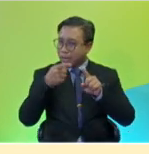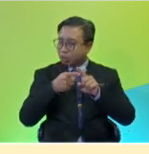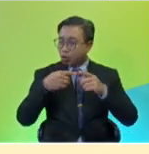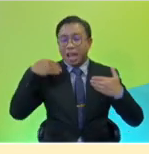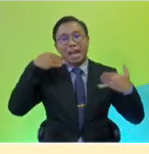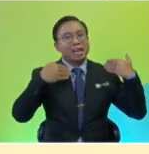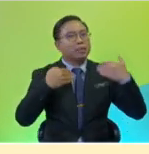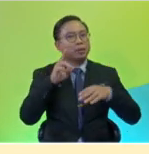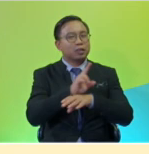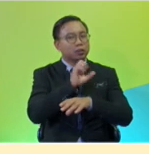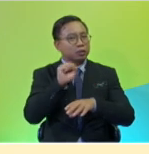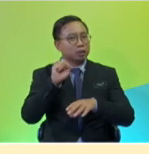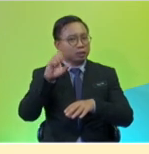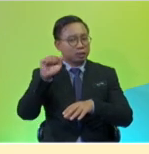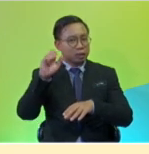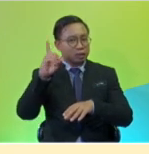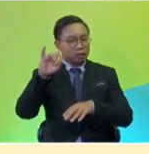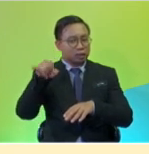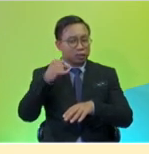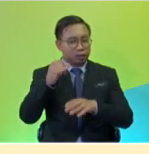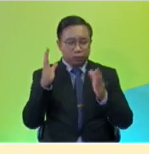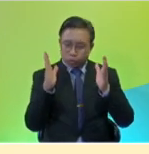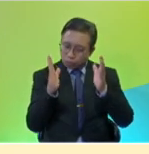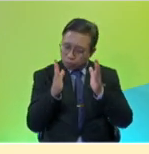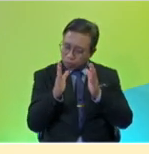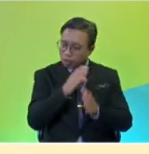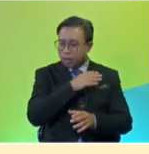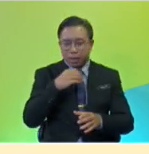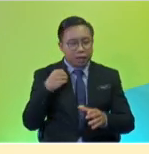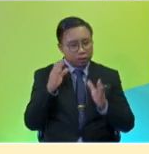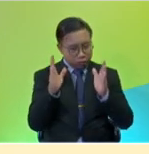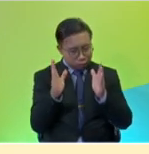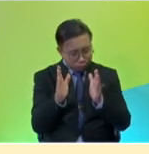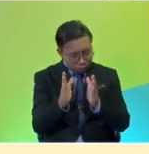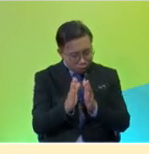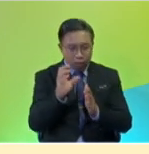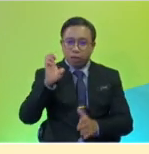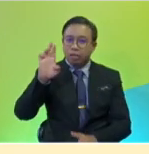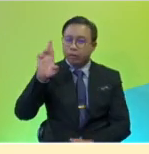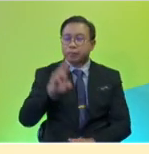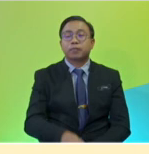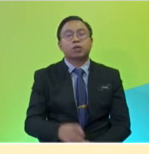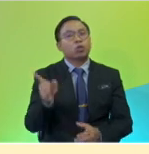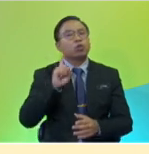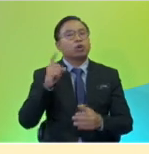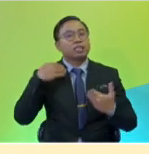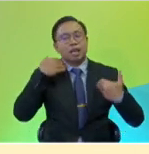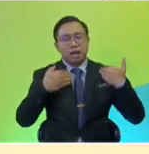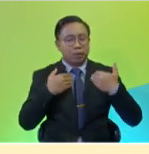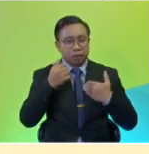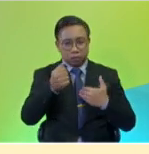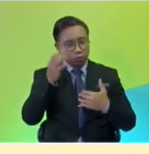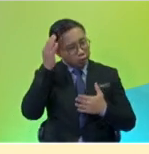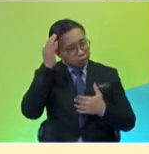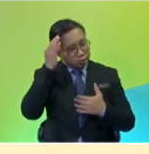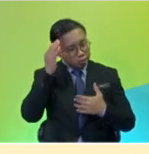using the adjective small. Small and small. Okay, which animal do you think is small?